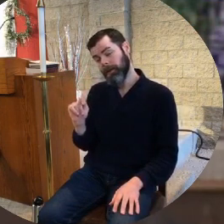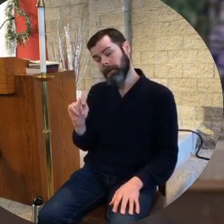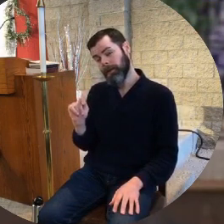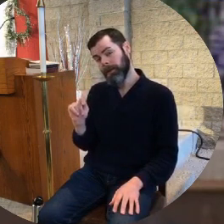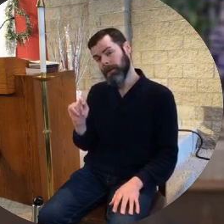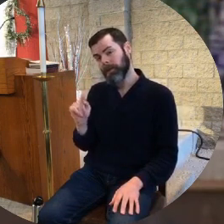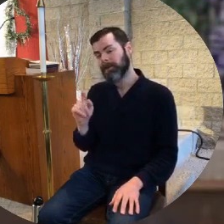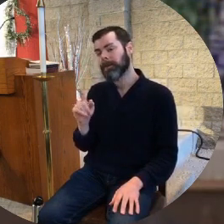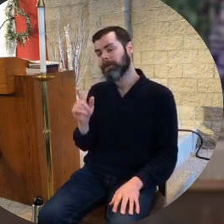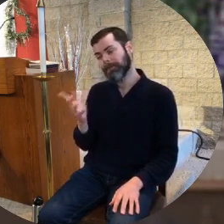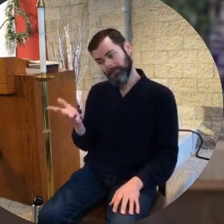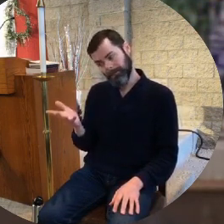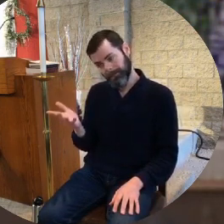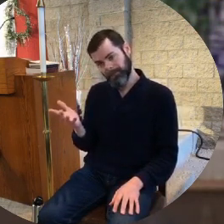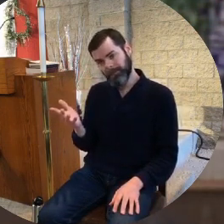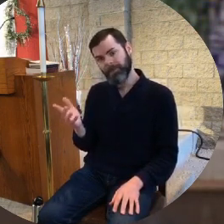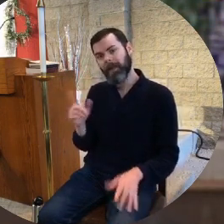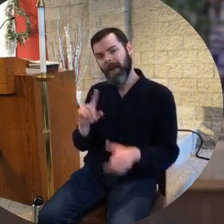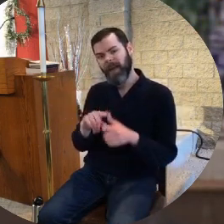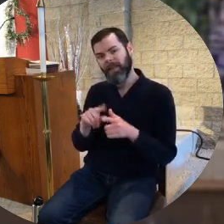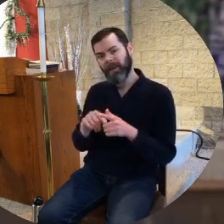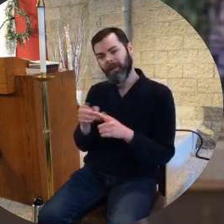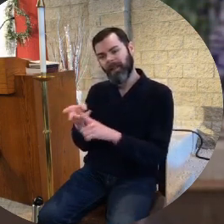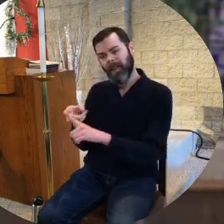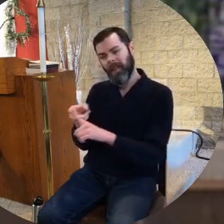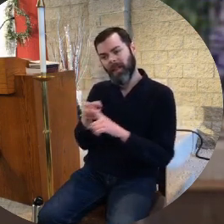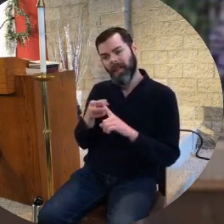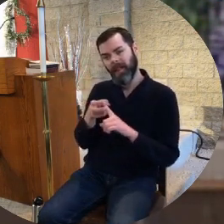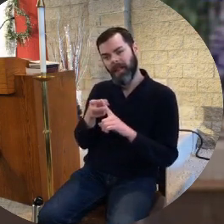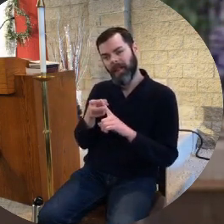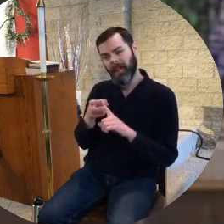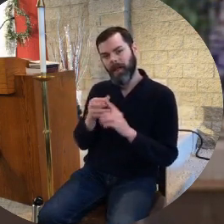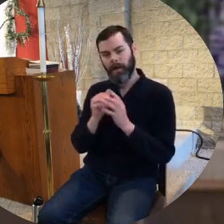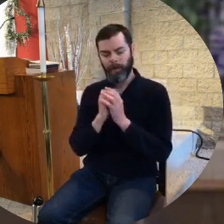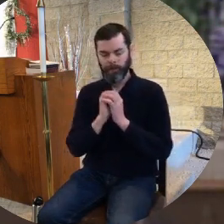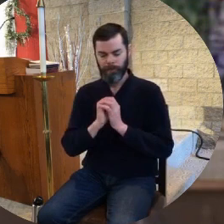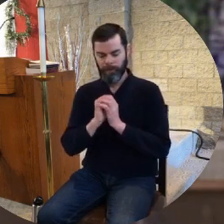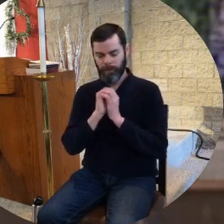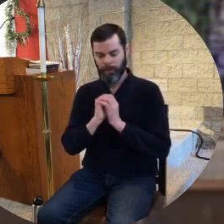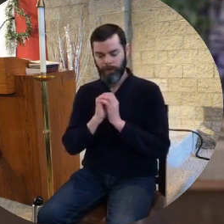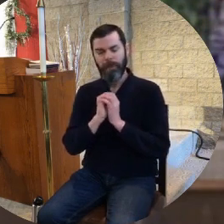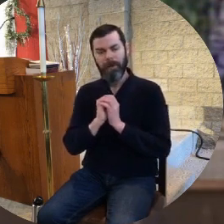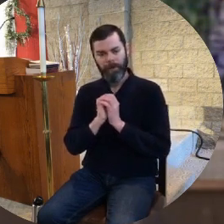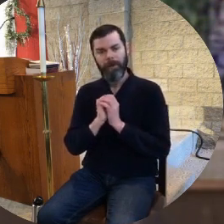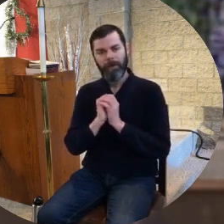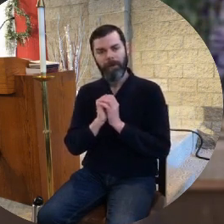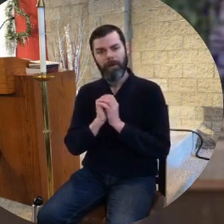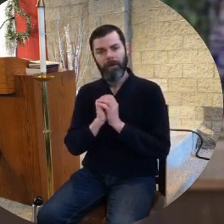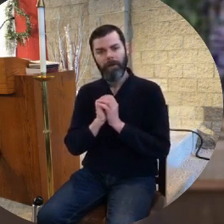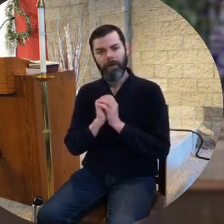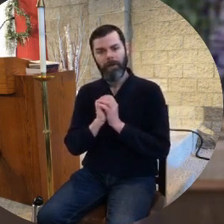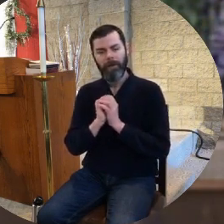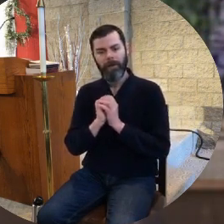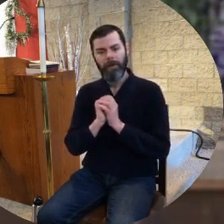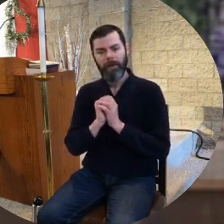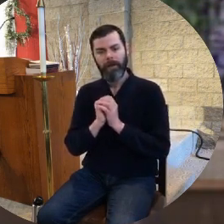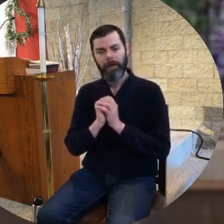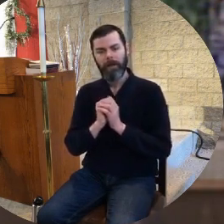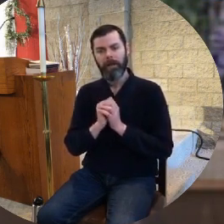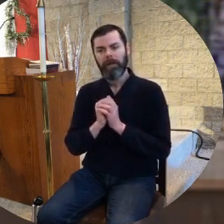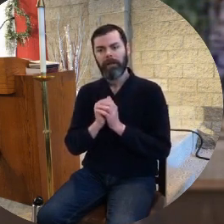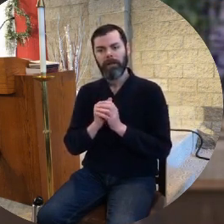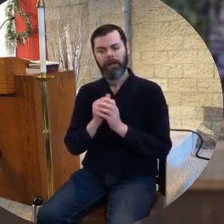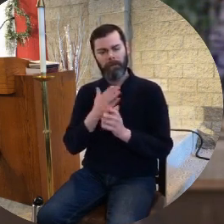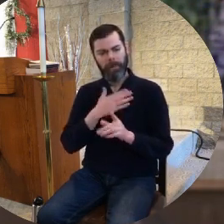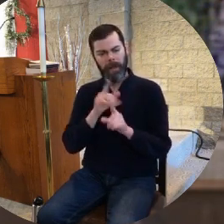And that was when he took me into prayer. He was a man of prayer. And yet he understood these principles of thoughts held in